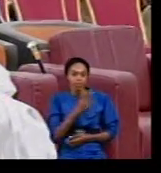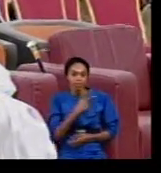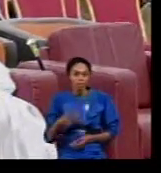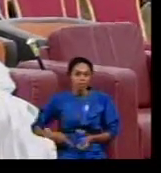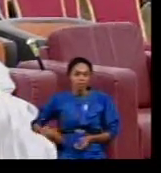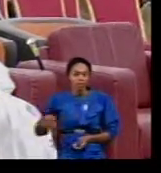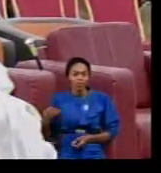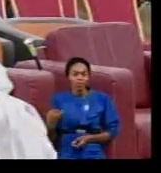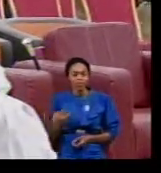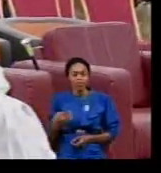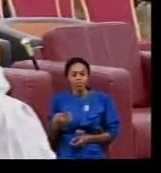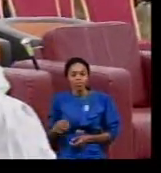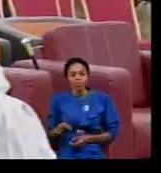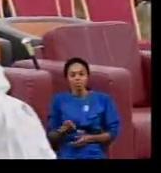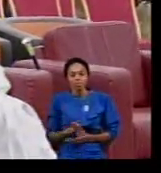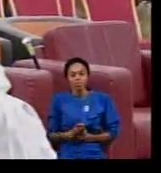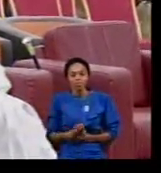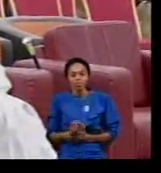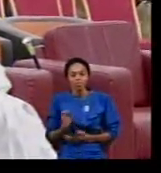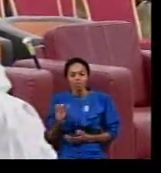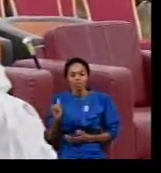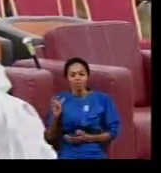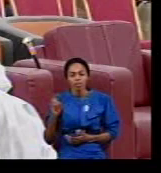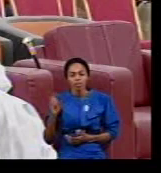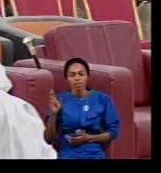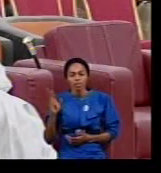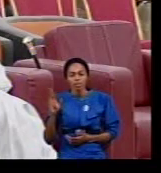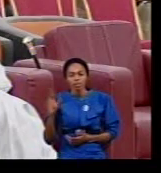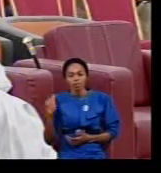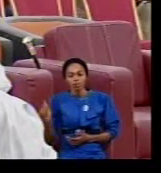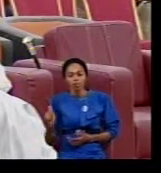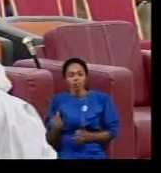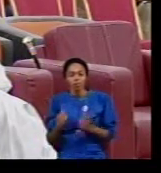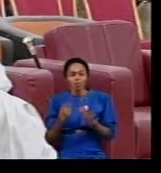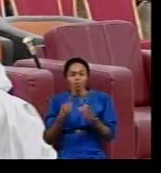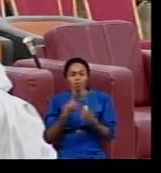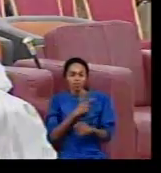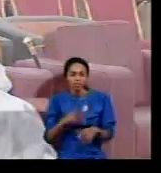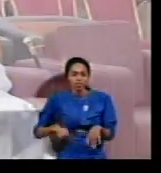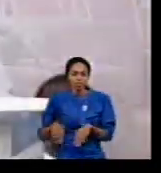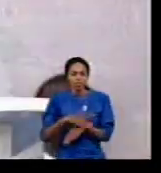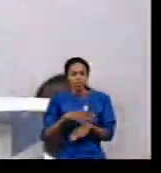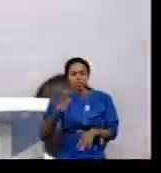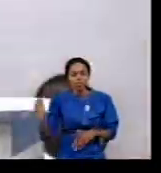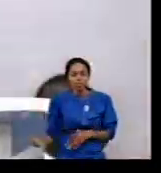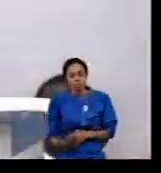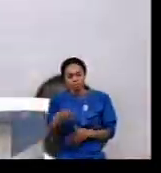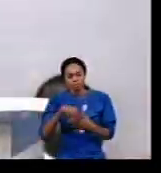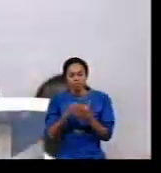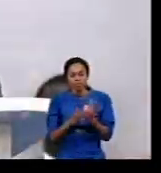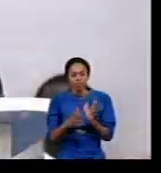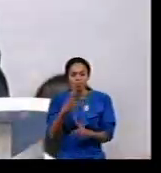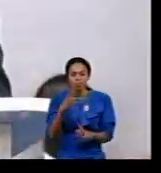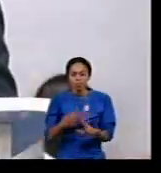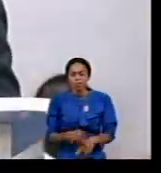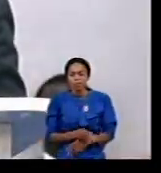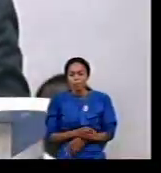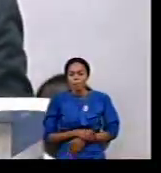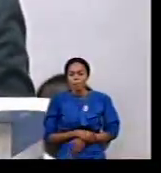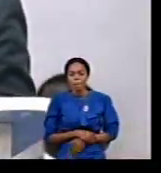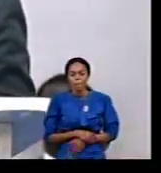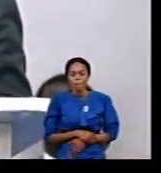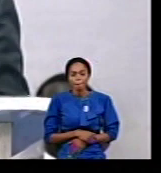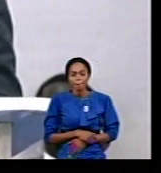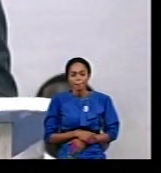Israel from the Midianites. Clear assignment, you are to save the nation, the people of Israel from the